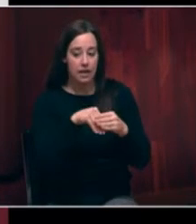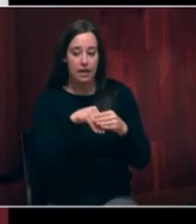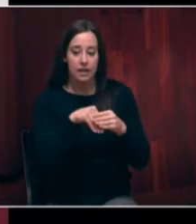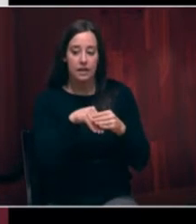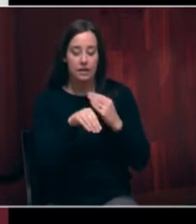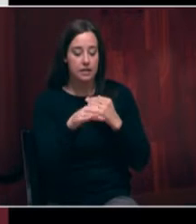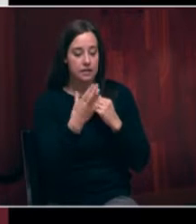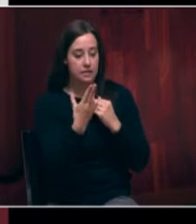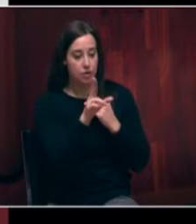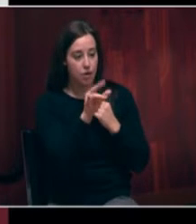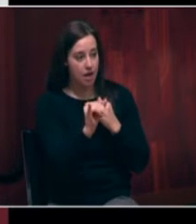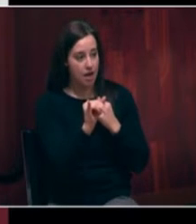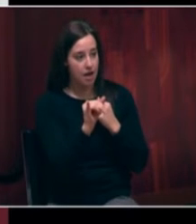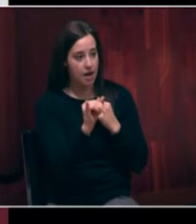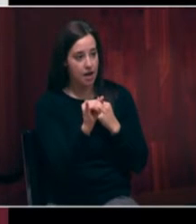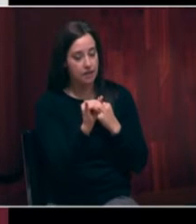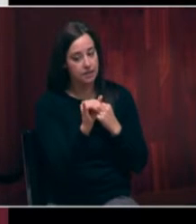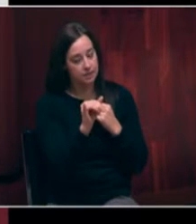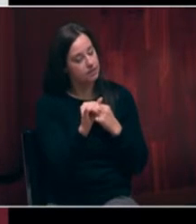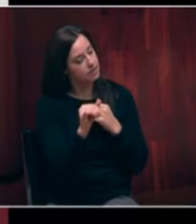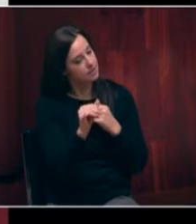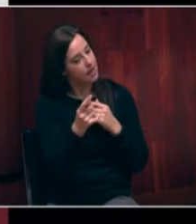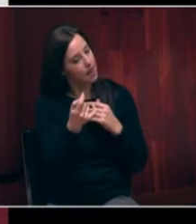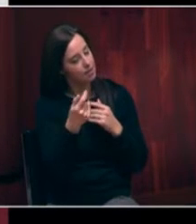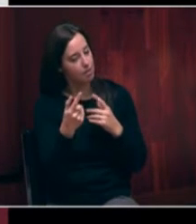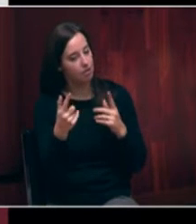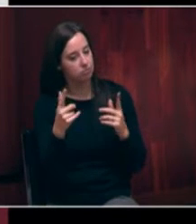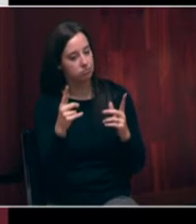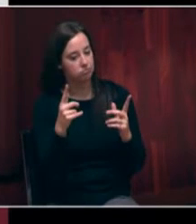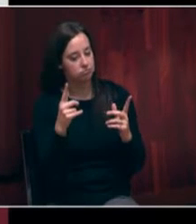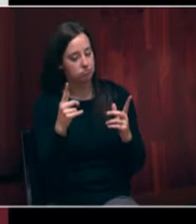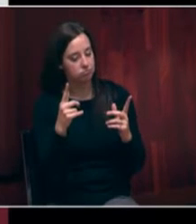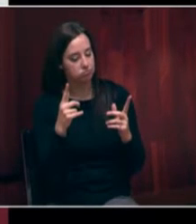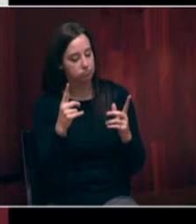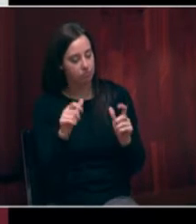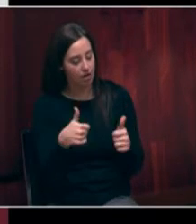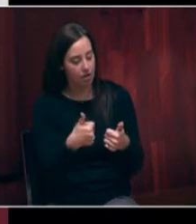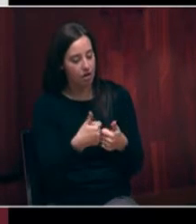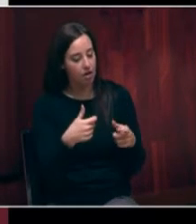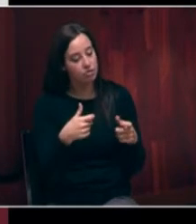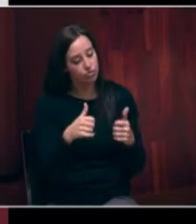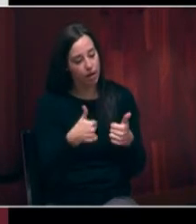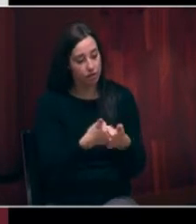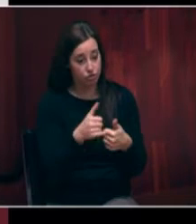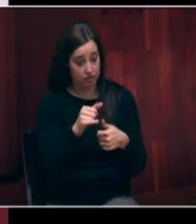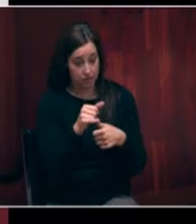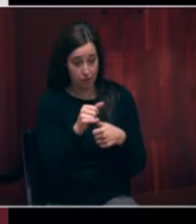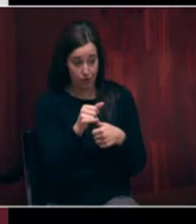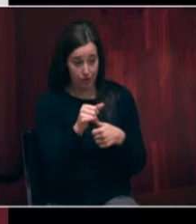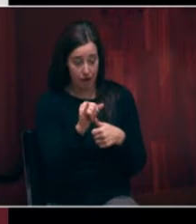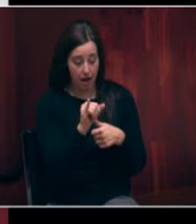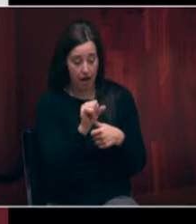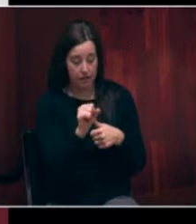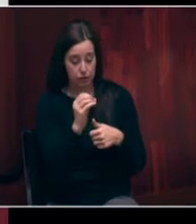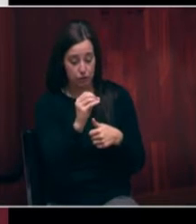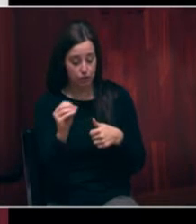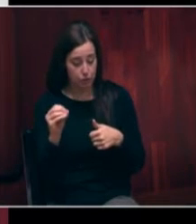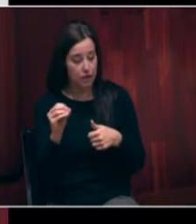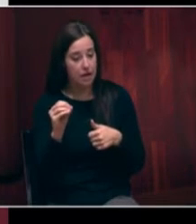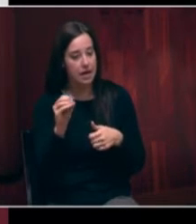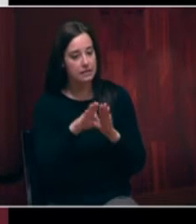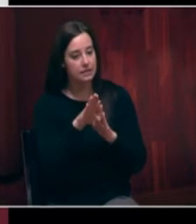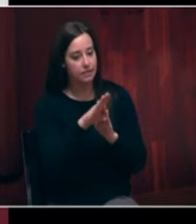going to be a culture shift to a lot of agencies who are not used to marking information in the unclassified environment. So ISU has developed a marking